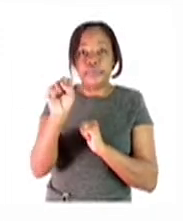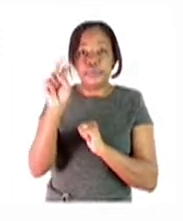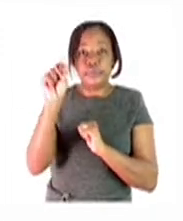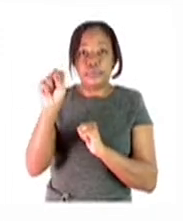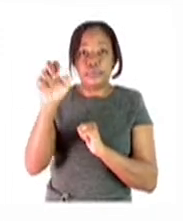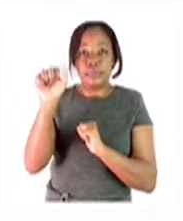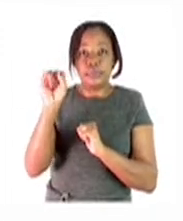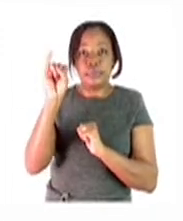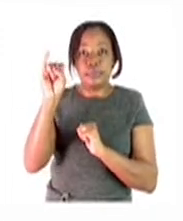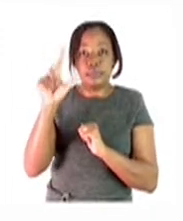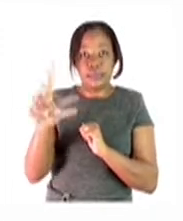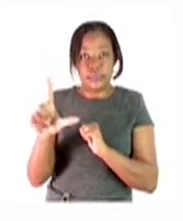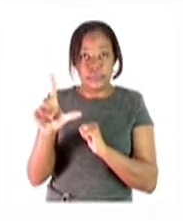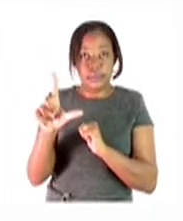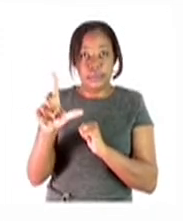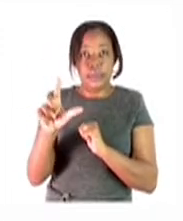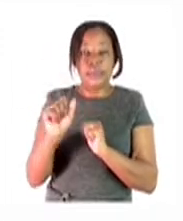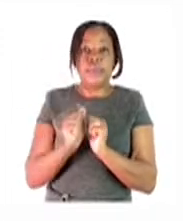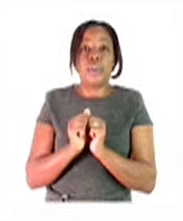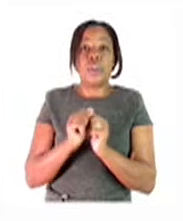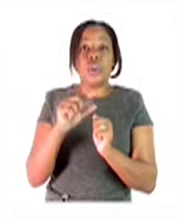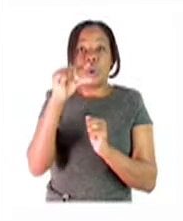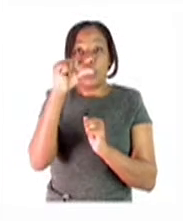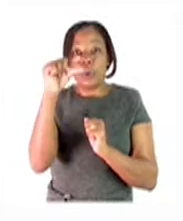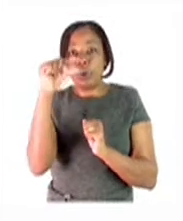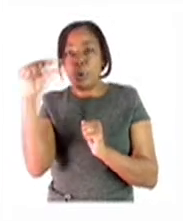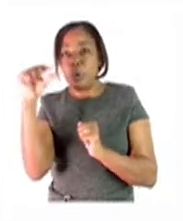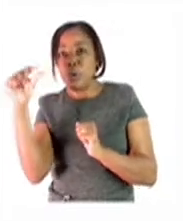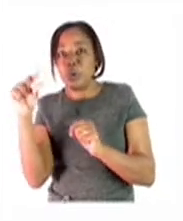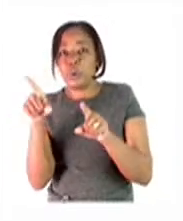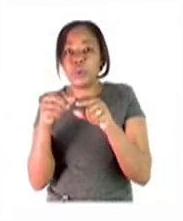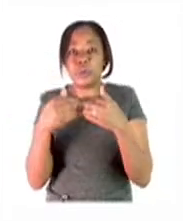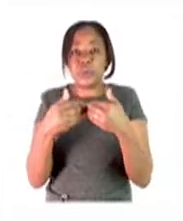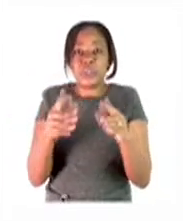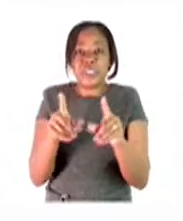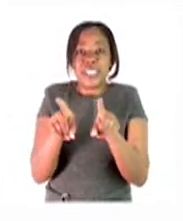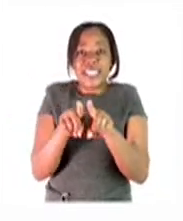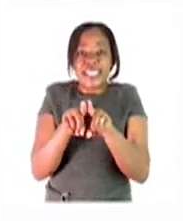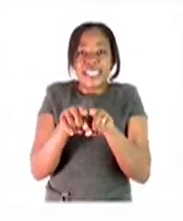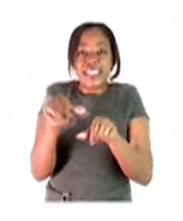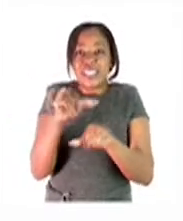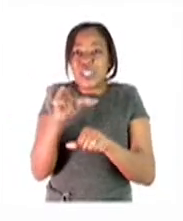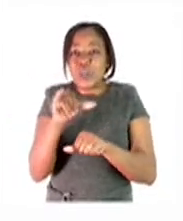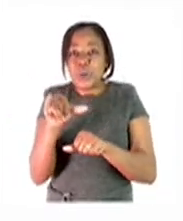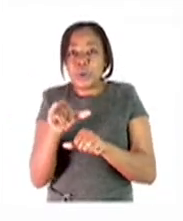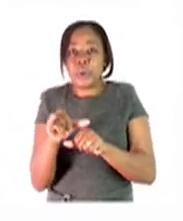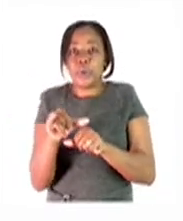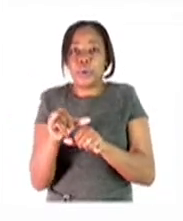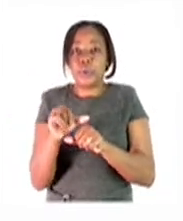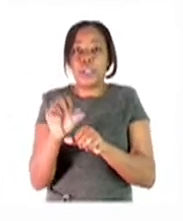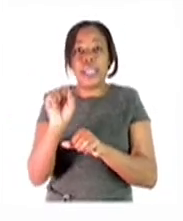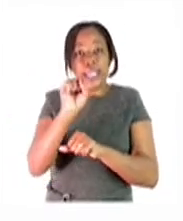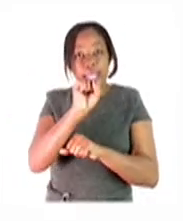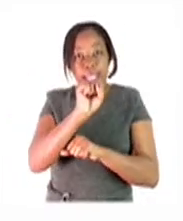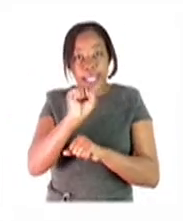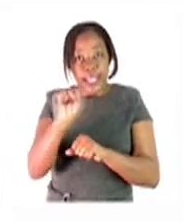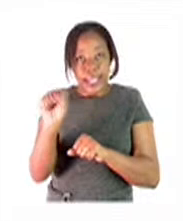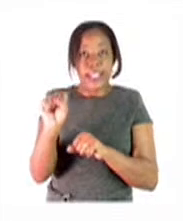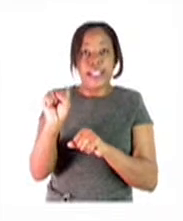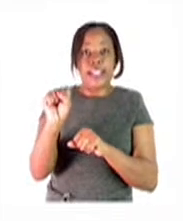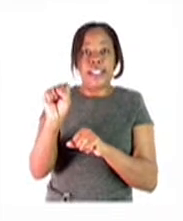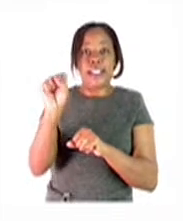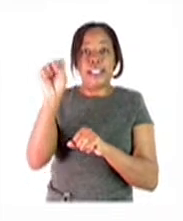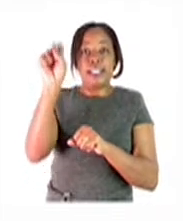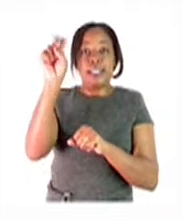snip, apple, ant? Then you find out the name of it, which is not here on the answers,